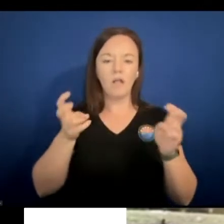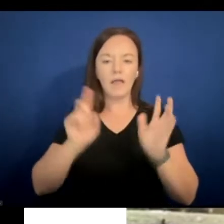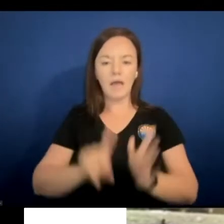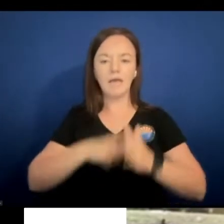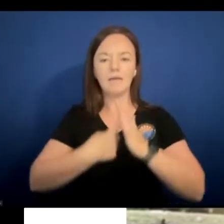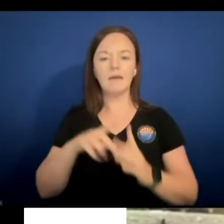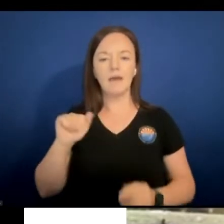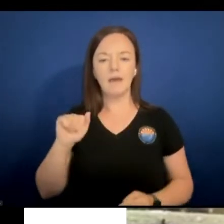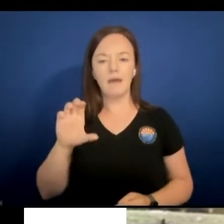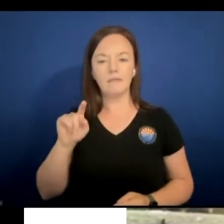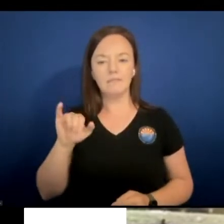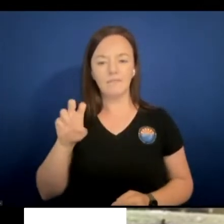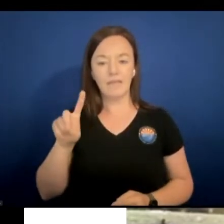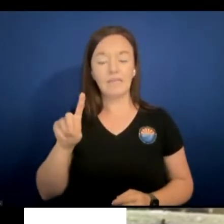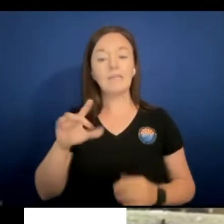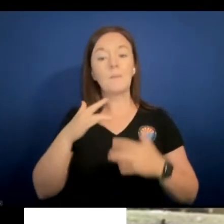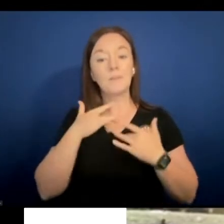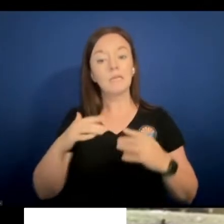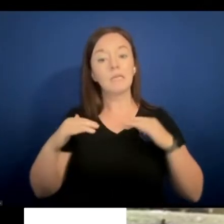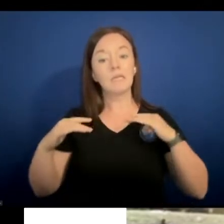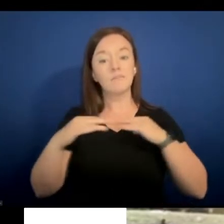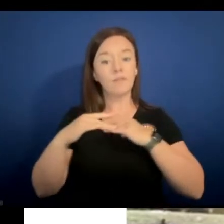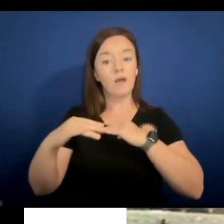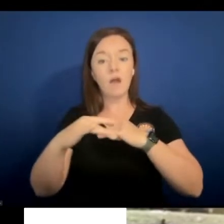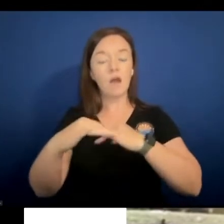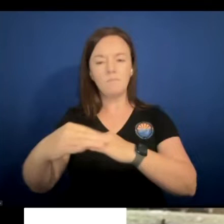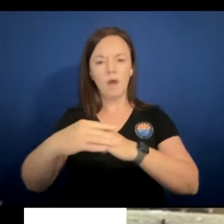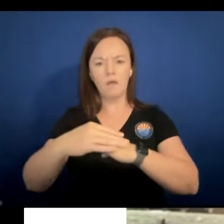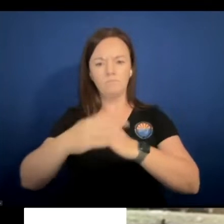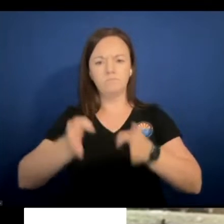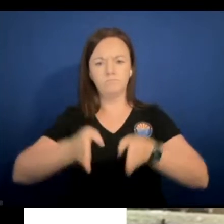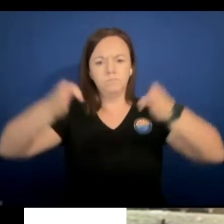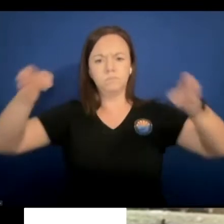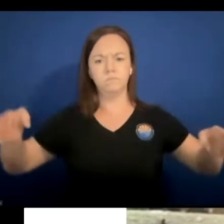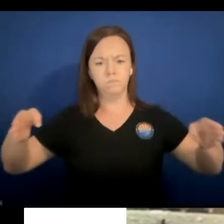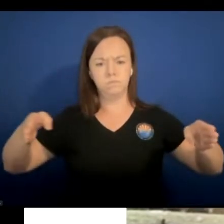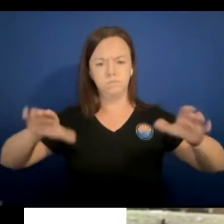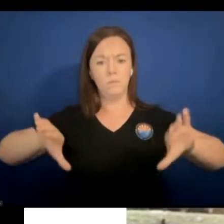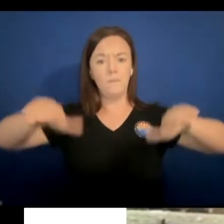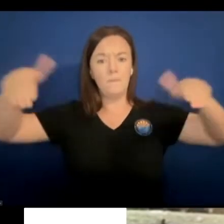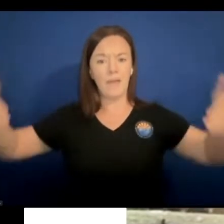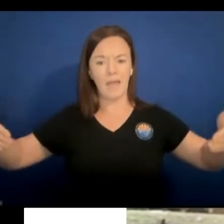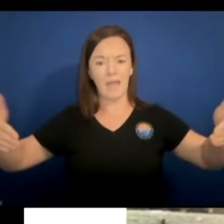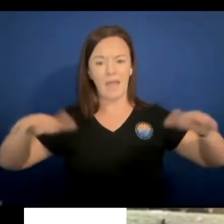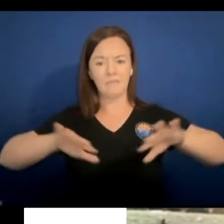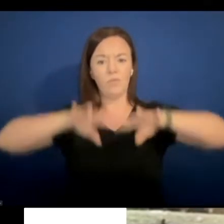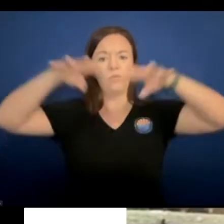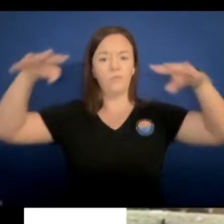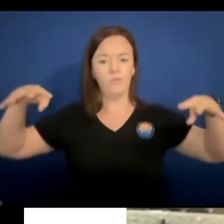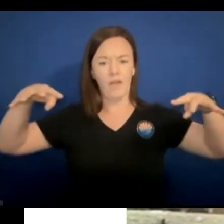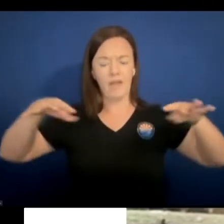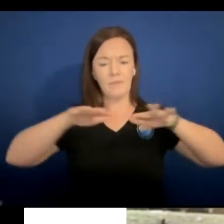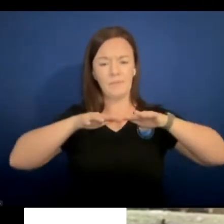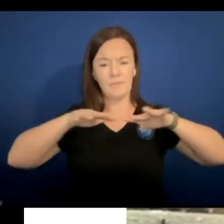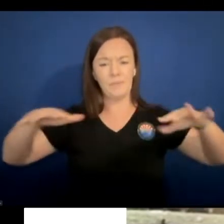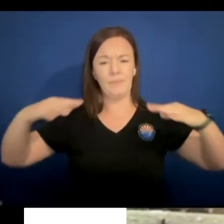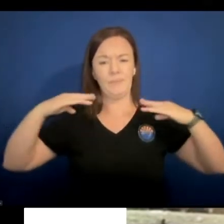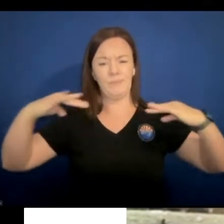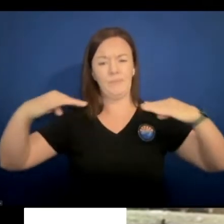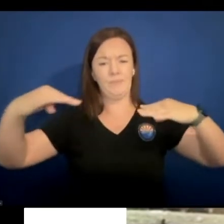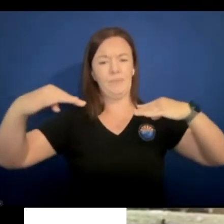channel, and it has jumped the banks and spread out across the entire